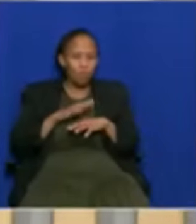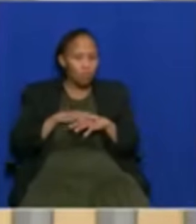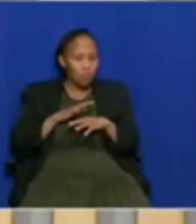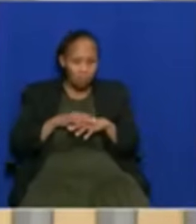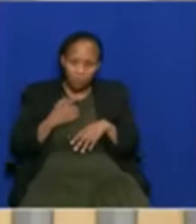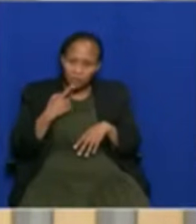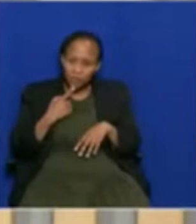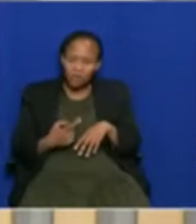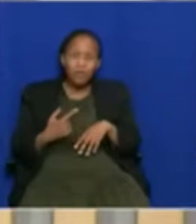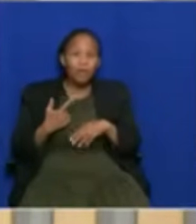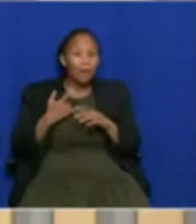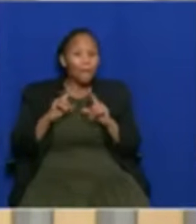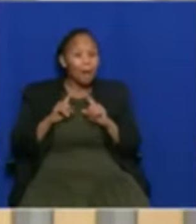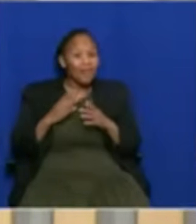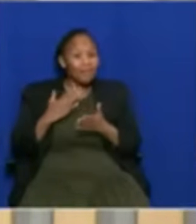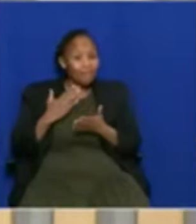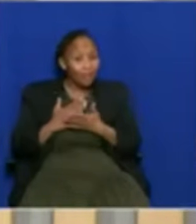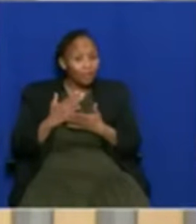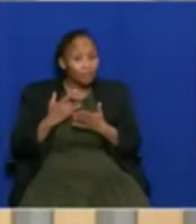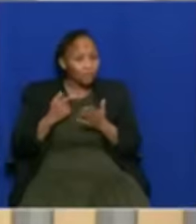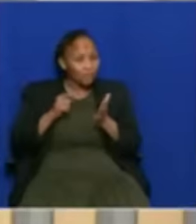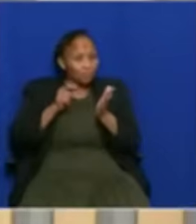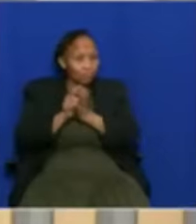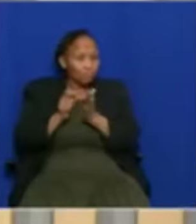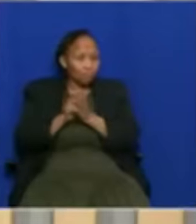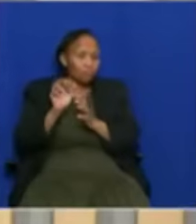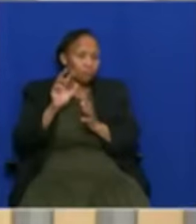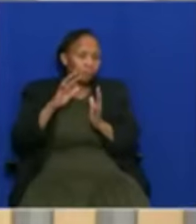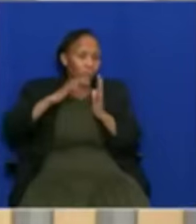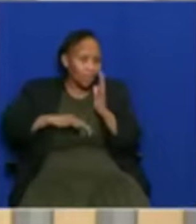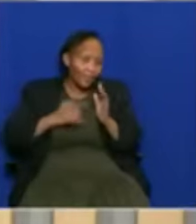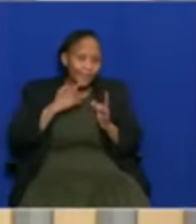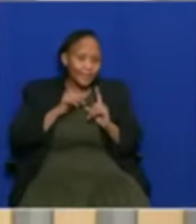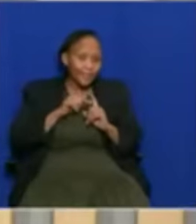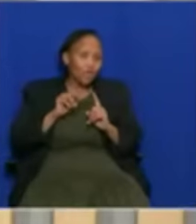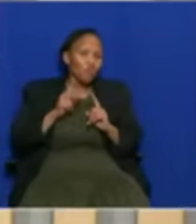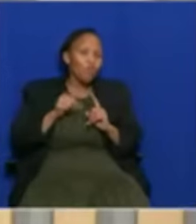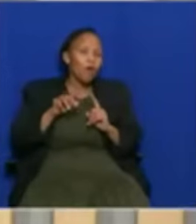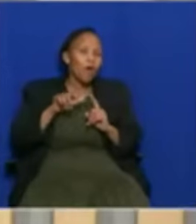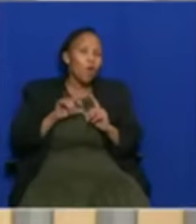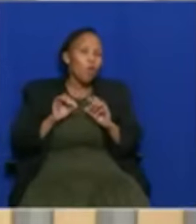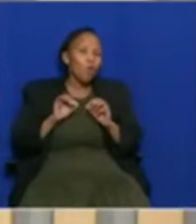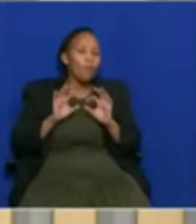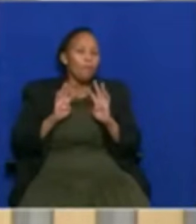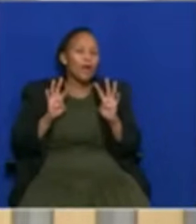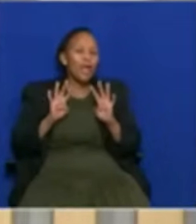my affidavit, that he chose the panel. The fact that I didn't put in